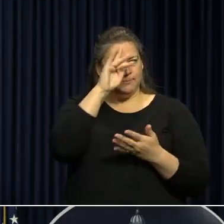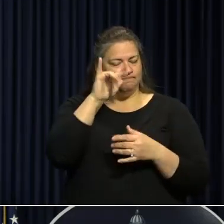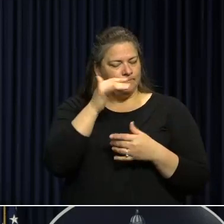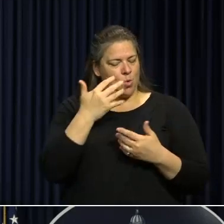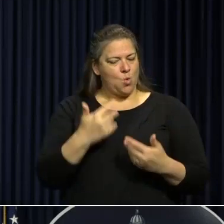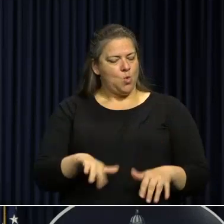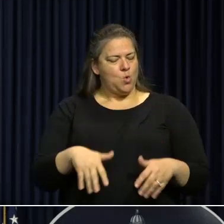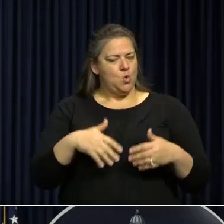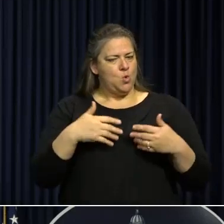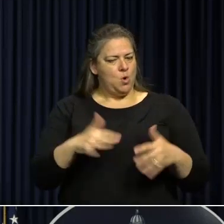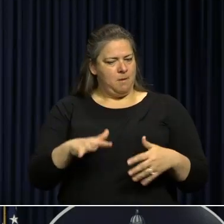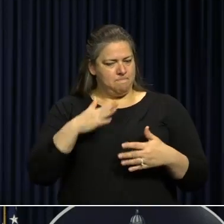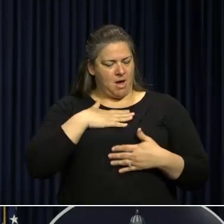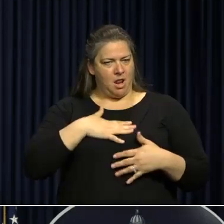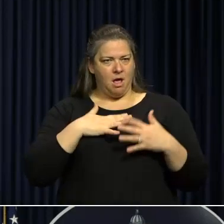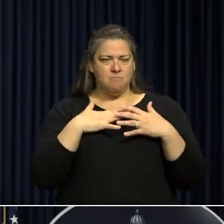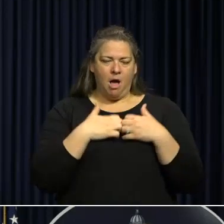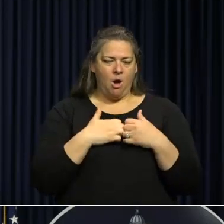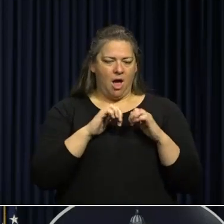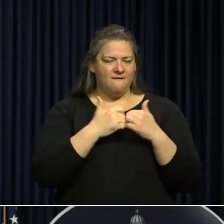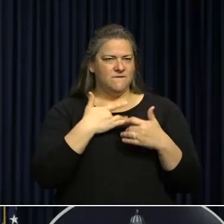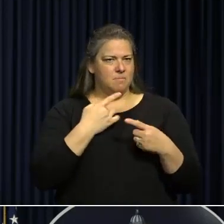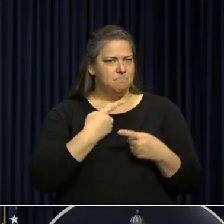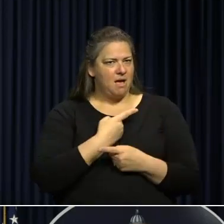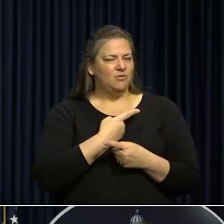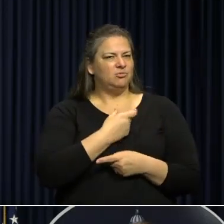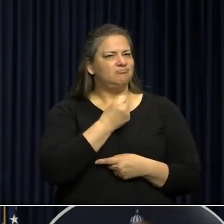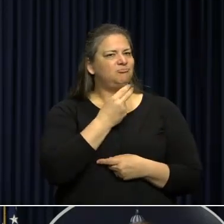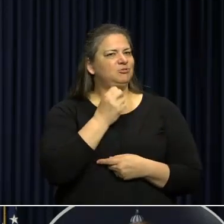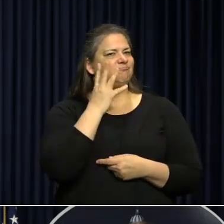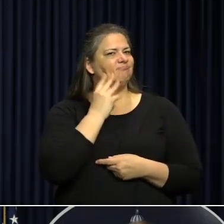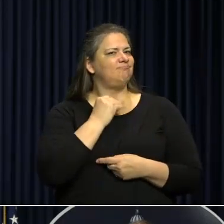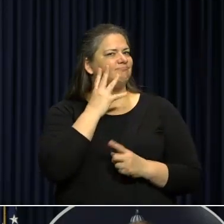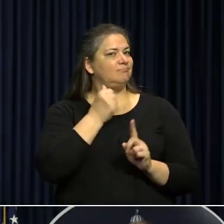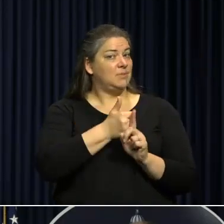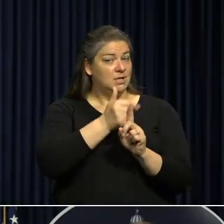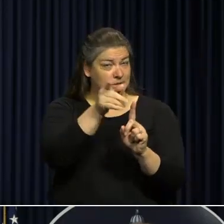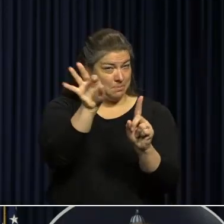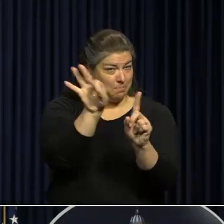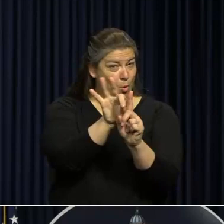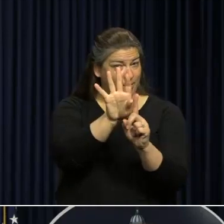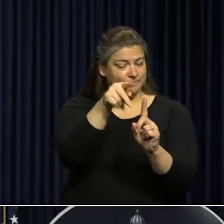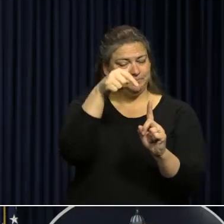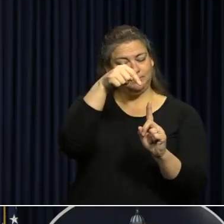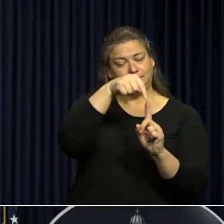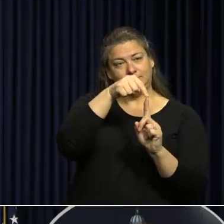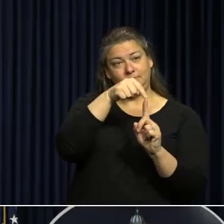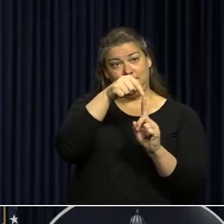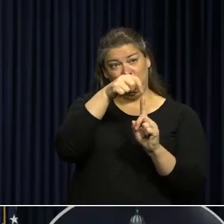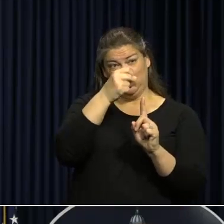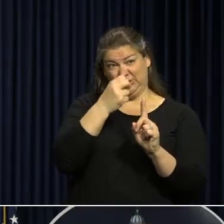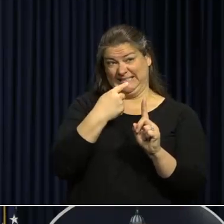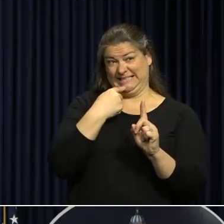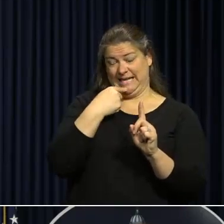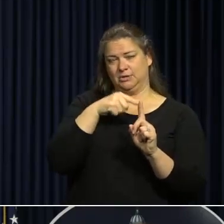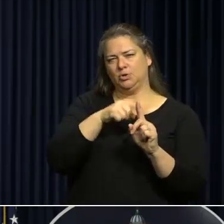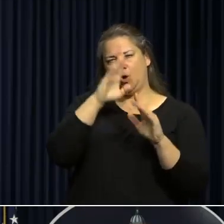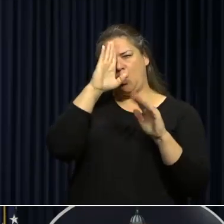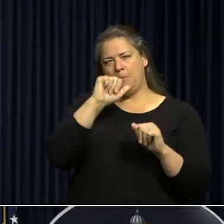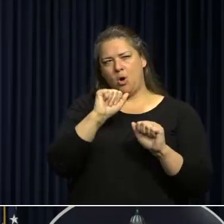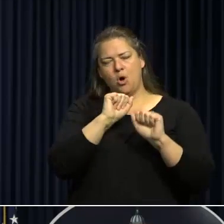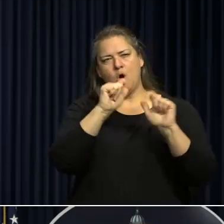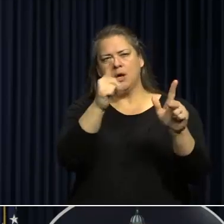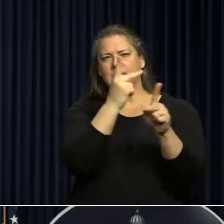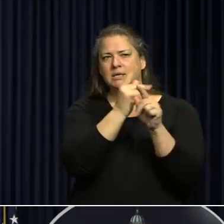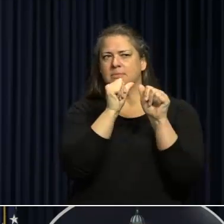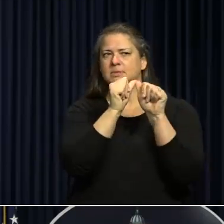and what it can do to the body and the pain it can bring. Listen, this is important. She hopes that everyone keeps